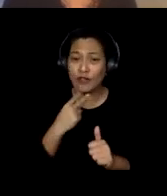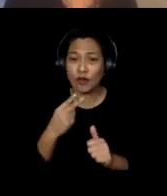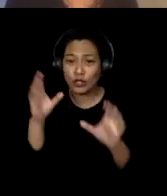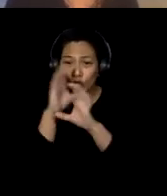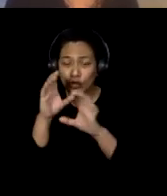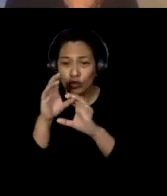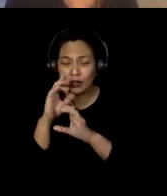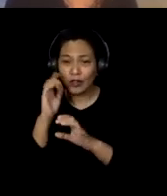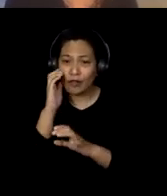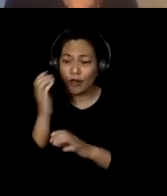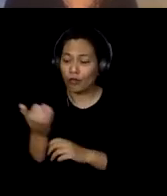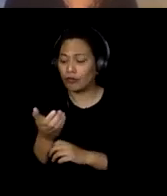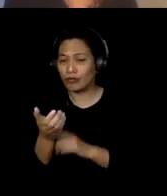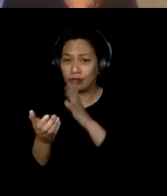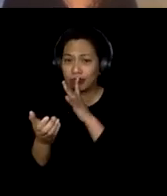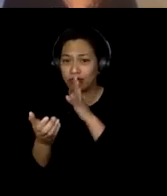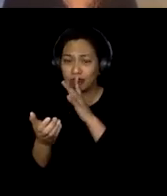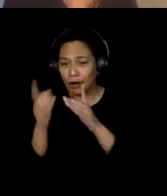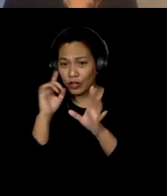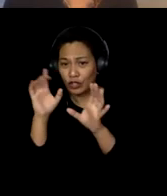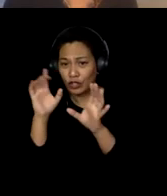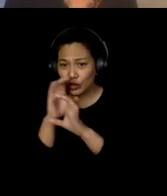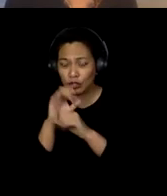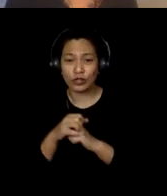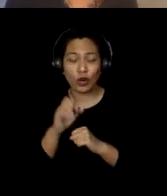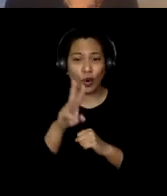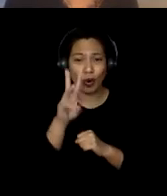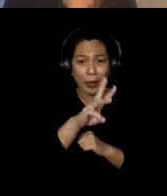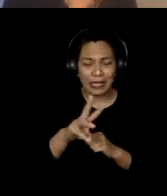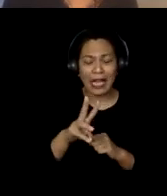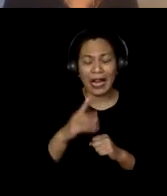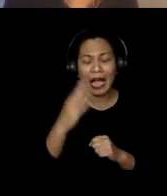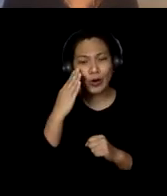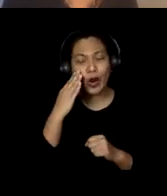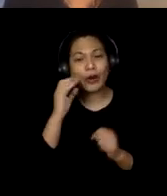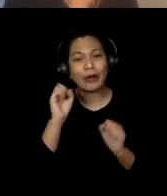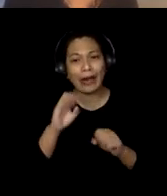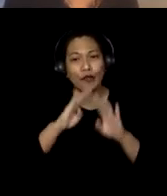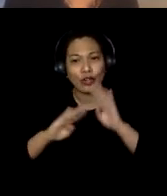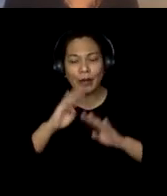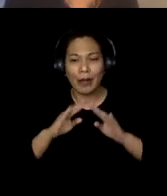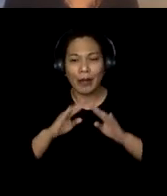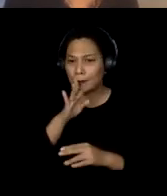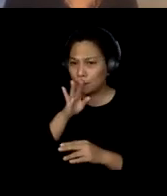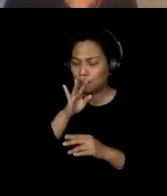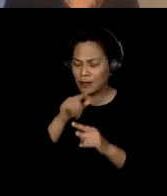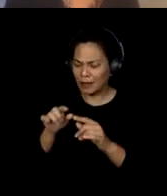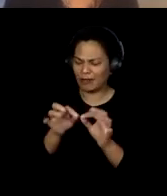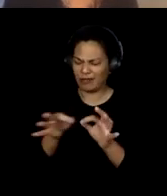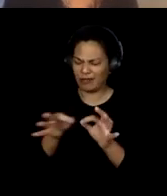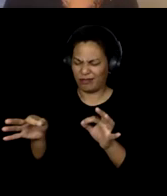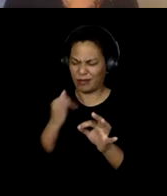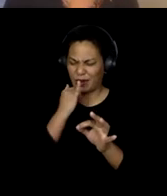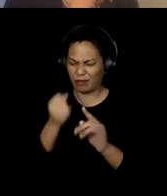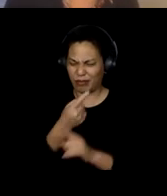phone or their website. You know, it can be frustrating. You can be asking Google questions and you never get the right